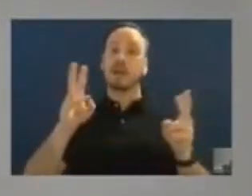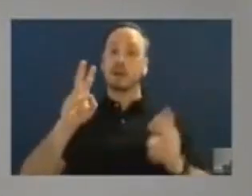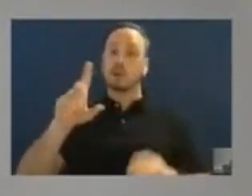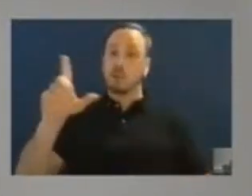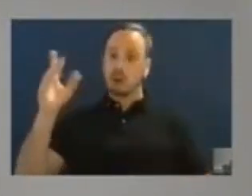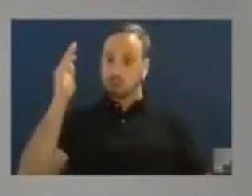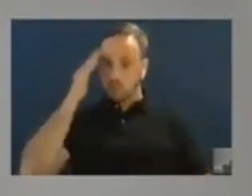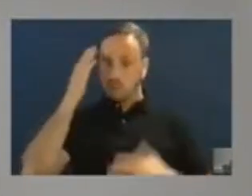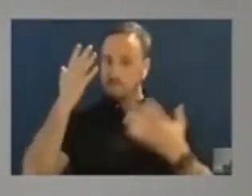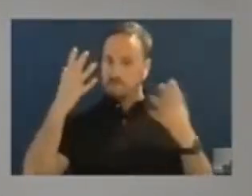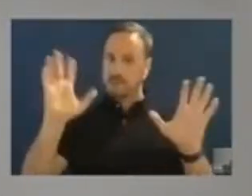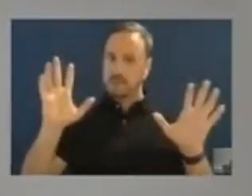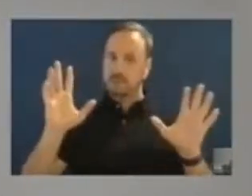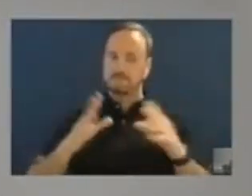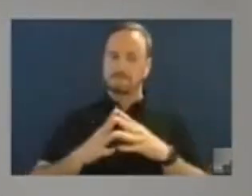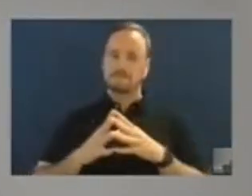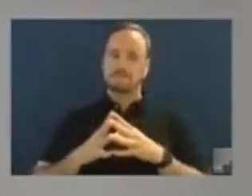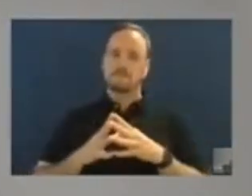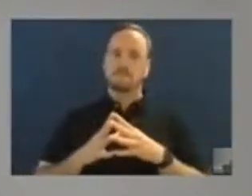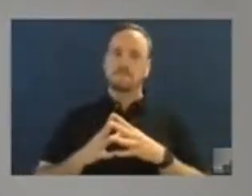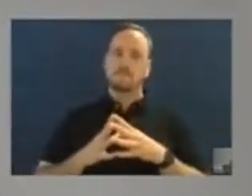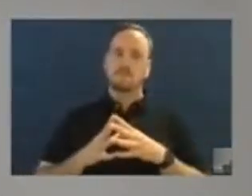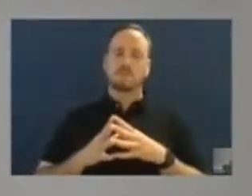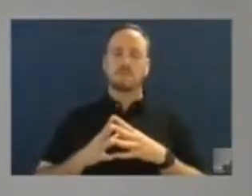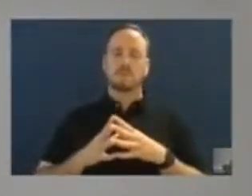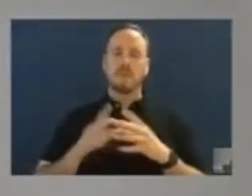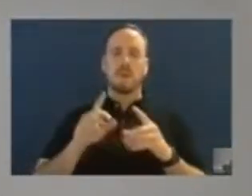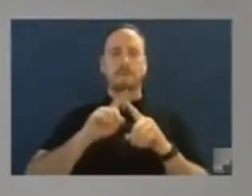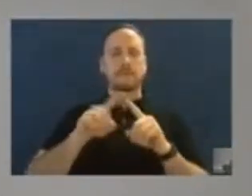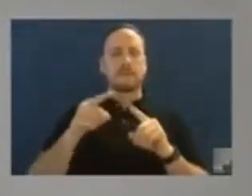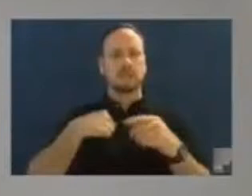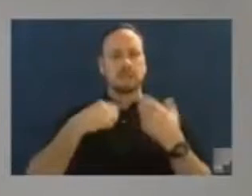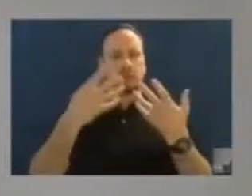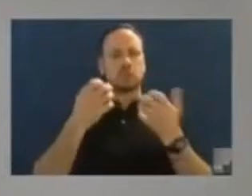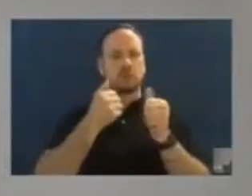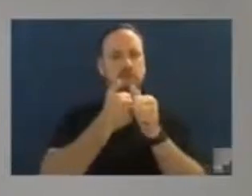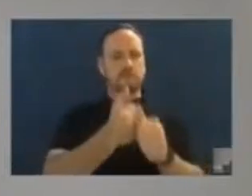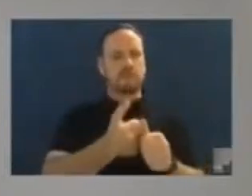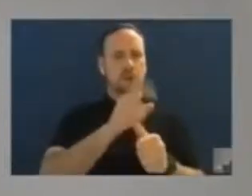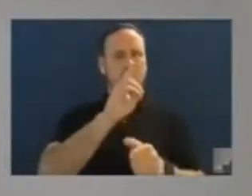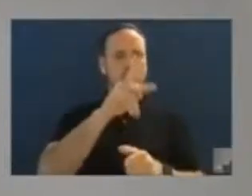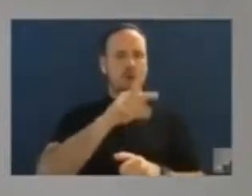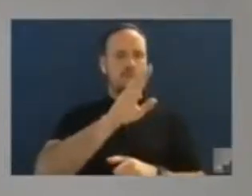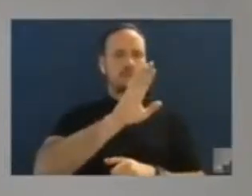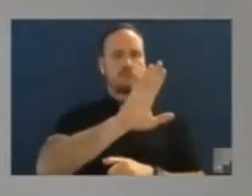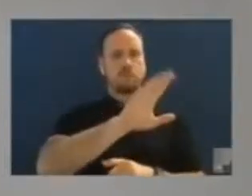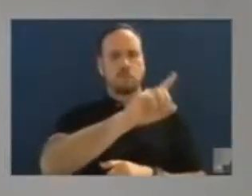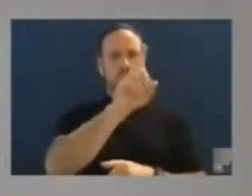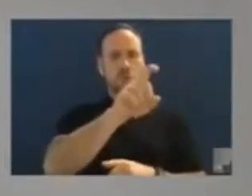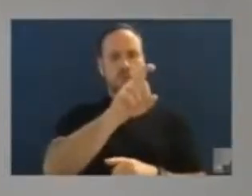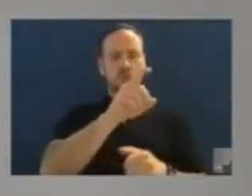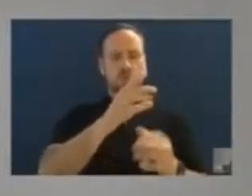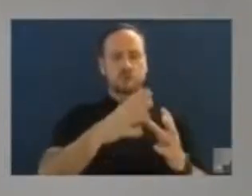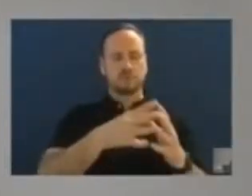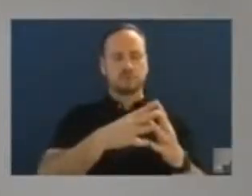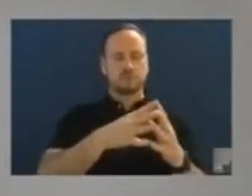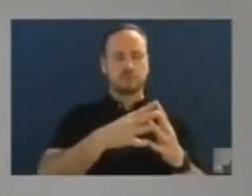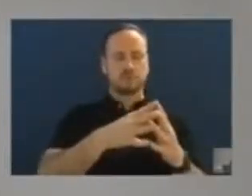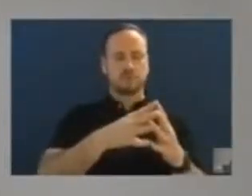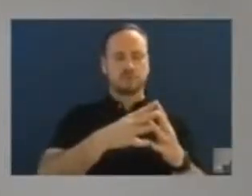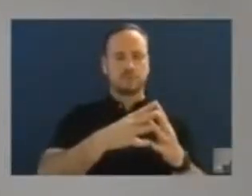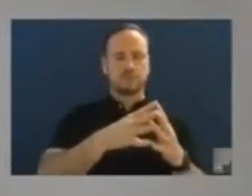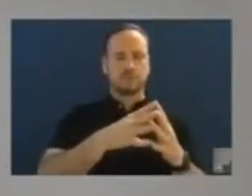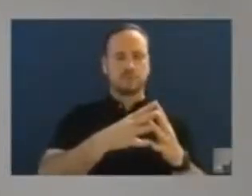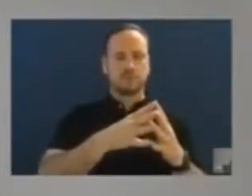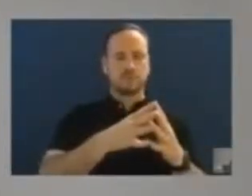a little bit on the answer to the previous question too, Gabe. I appreciate your question. It's my understanding, and I was not the